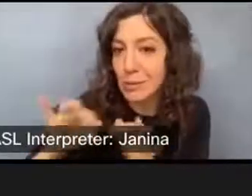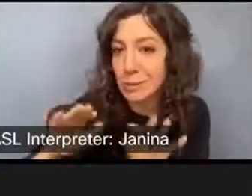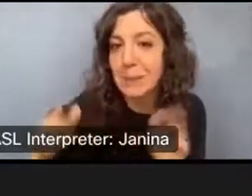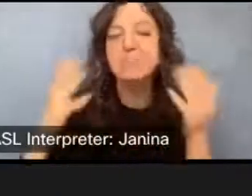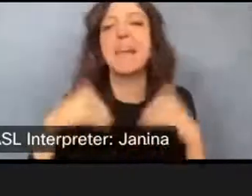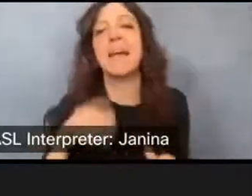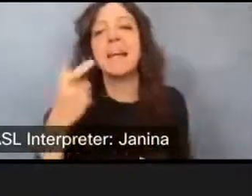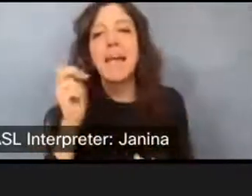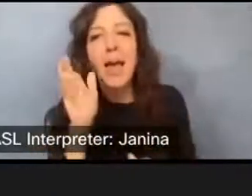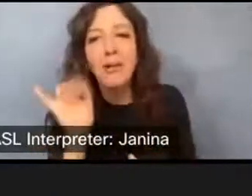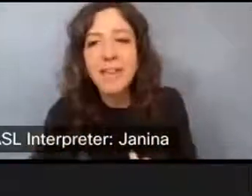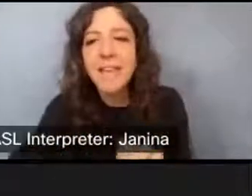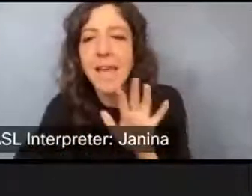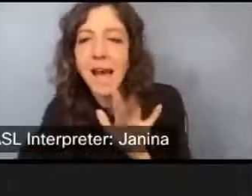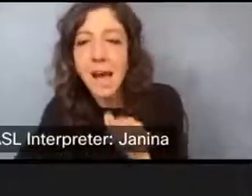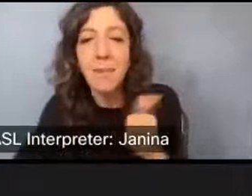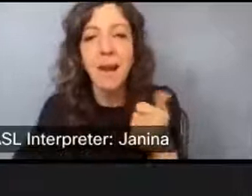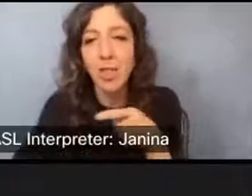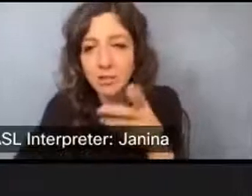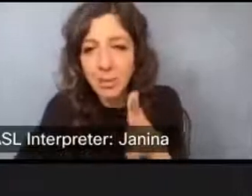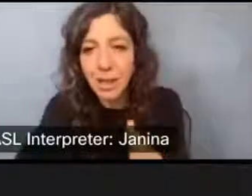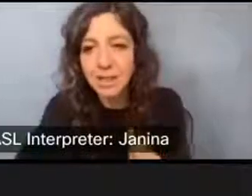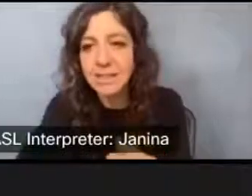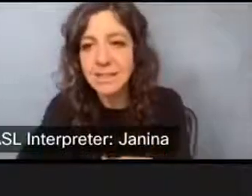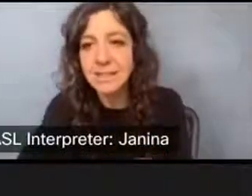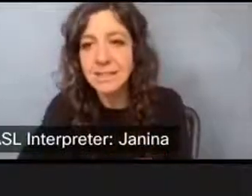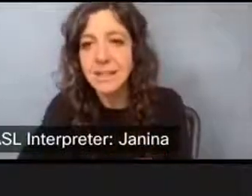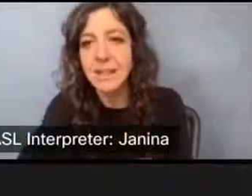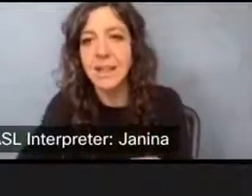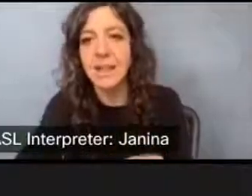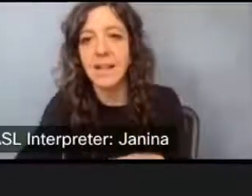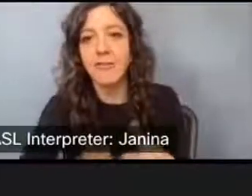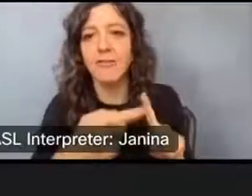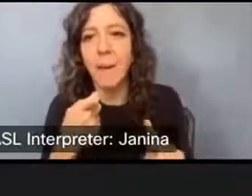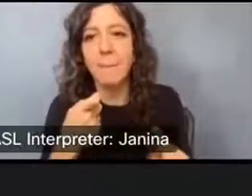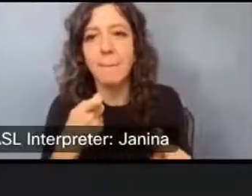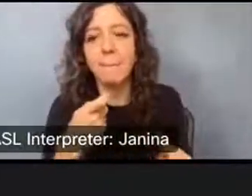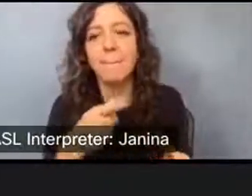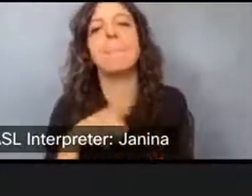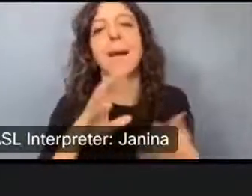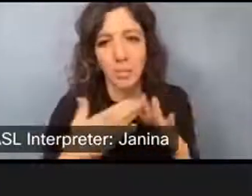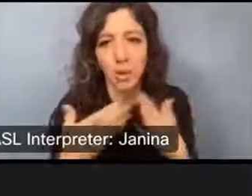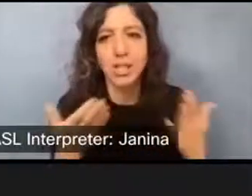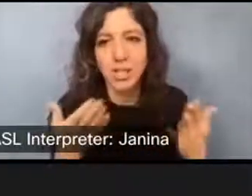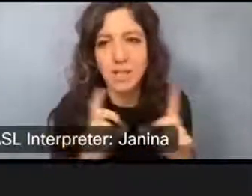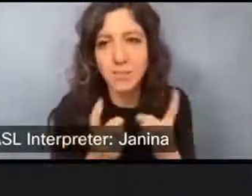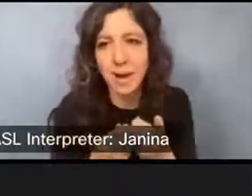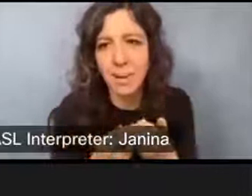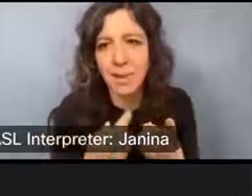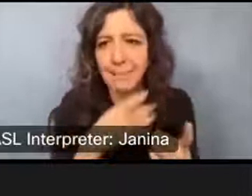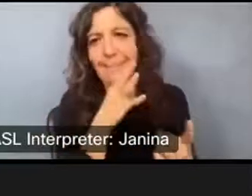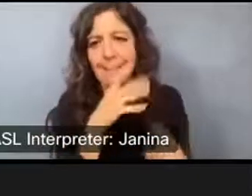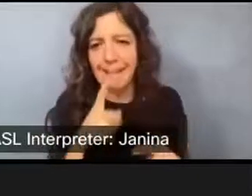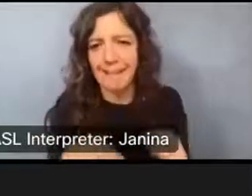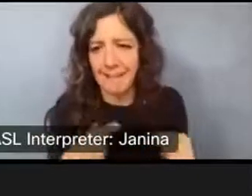another specialist from the Community Services Department. Where are we talking about? And